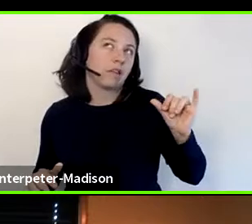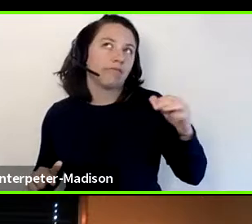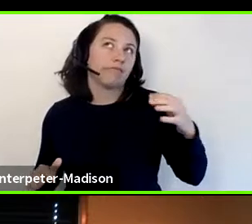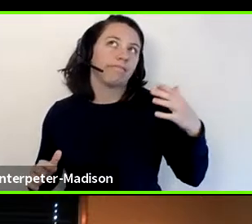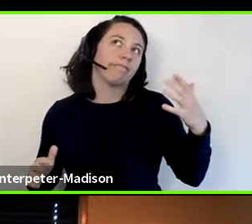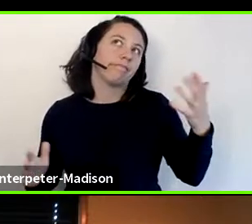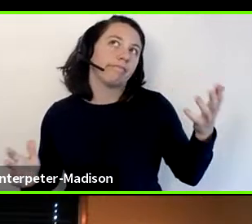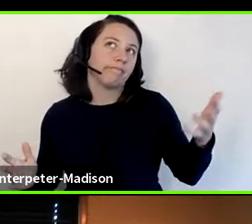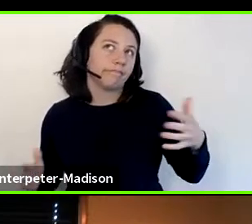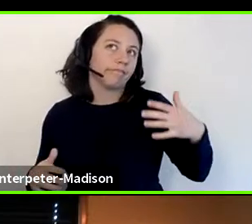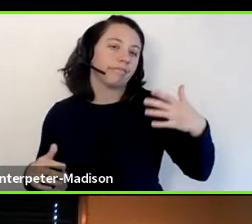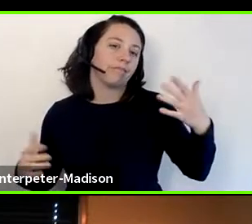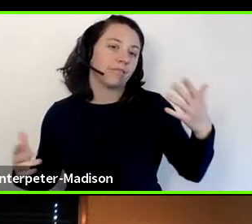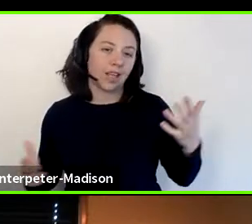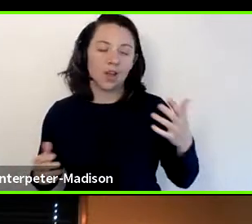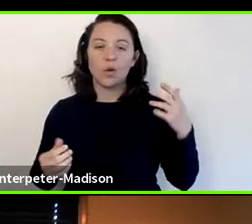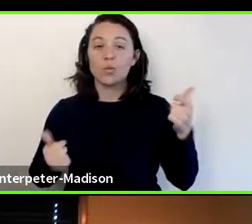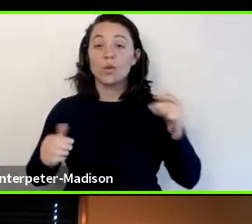it's